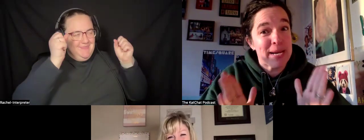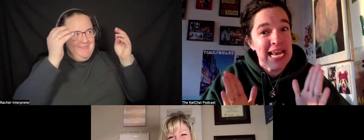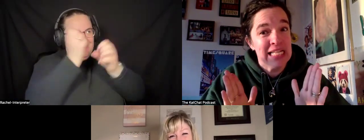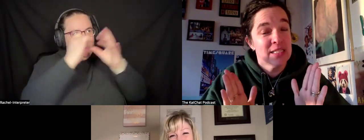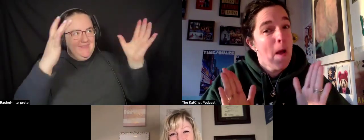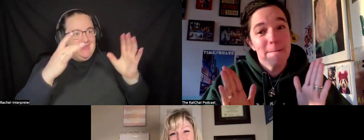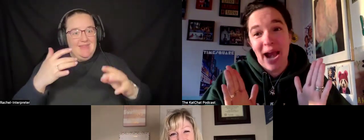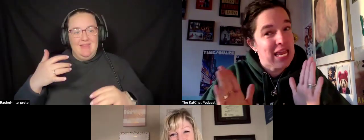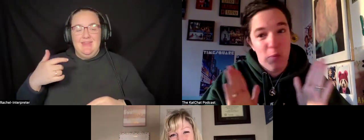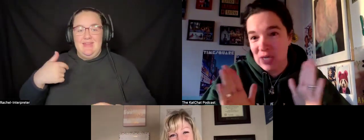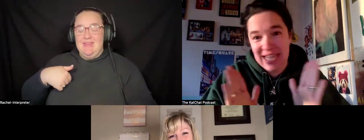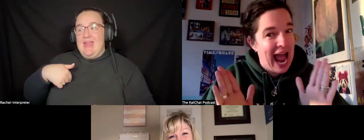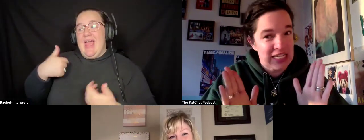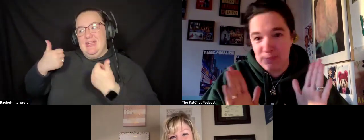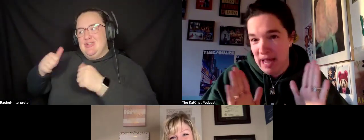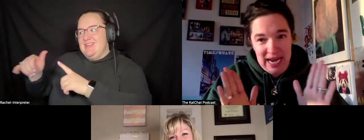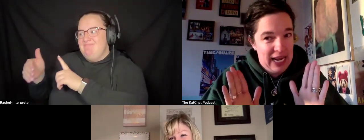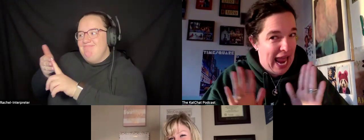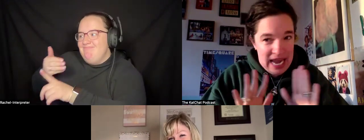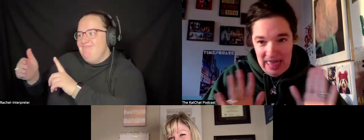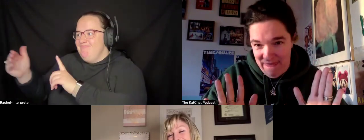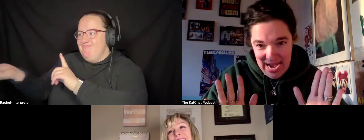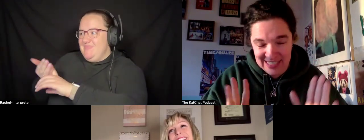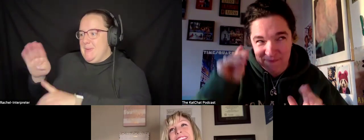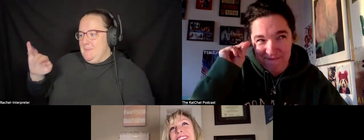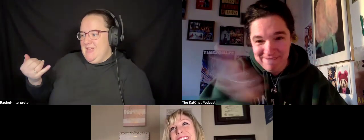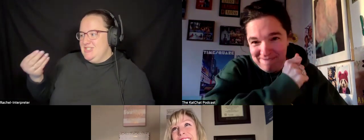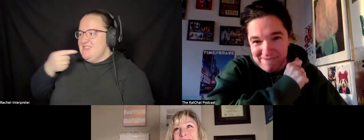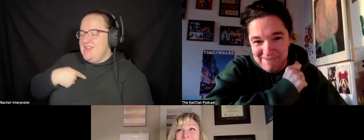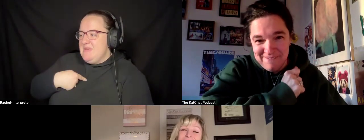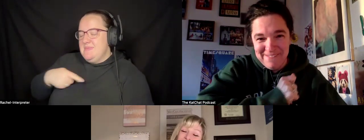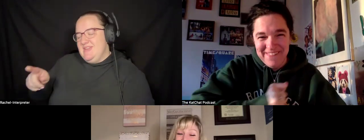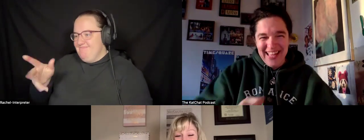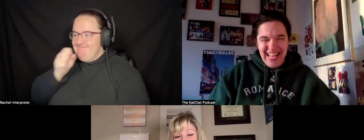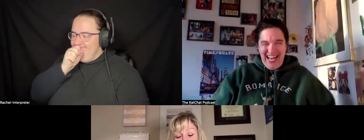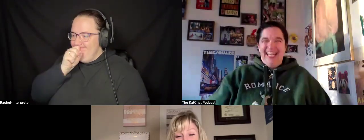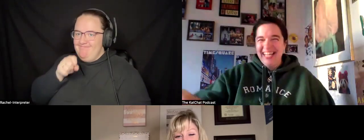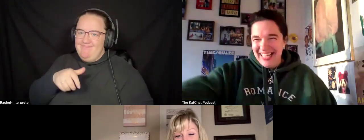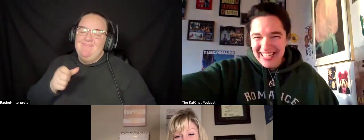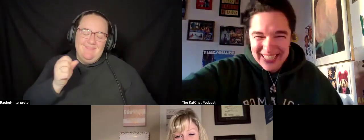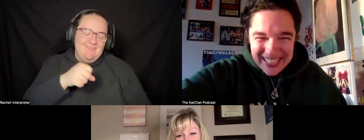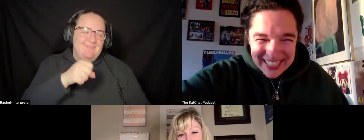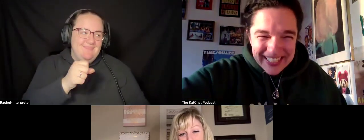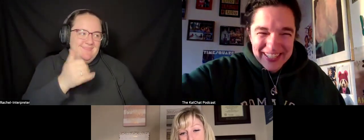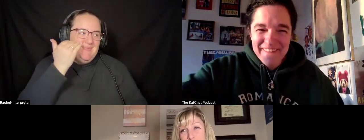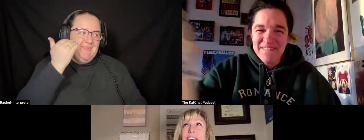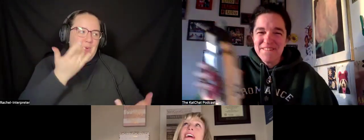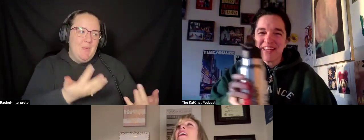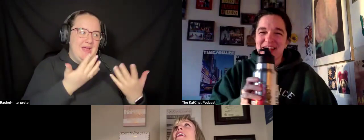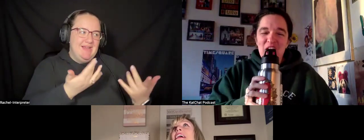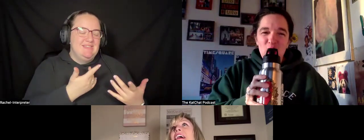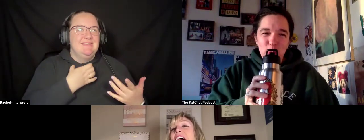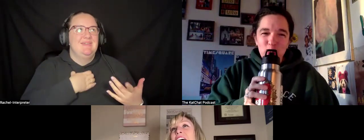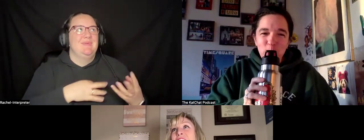spur the bean, but he was not sparing anything. I know. We'll wait. Wishful